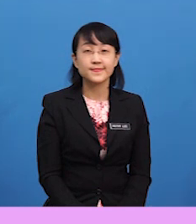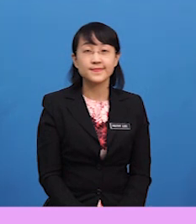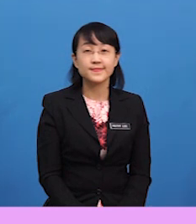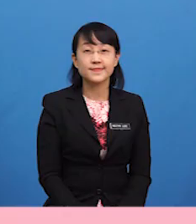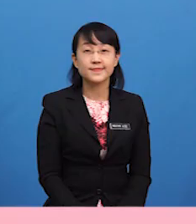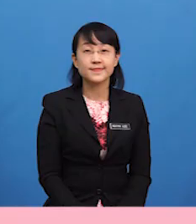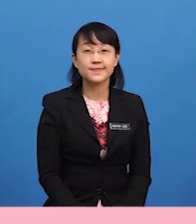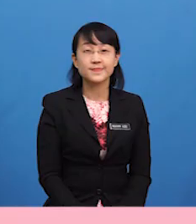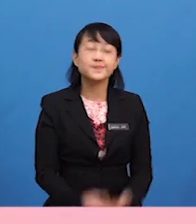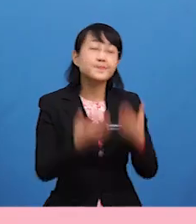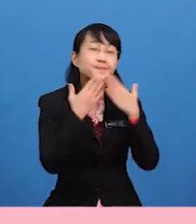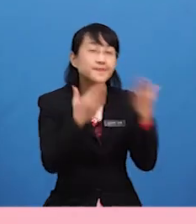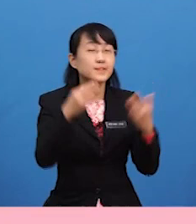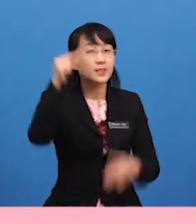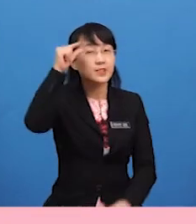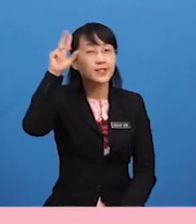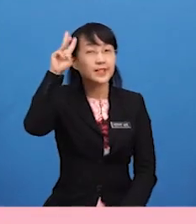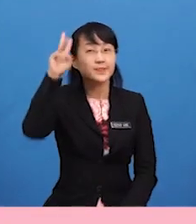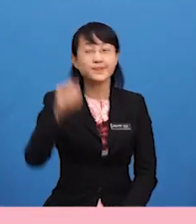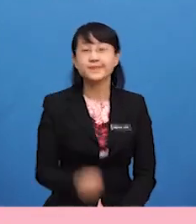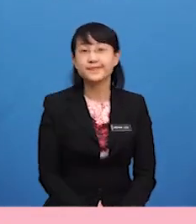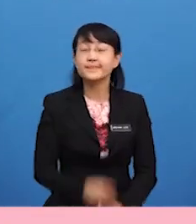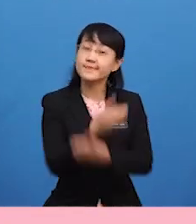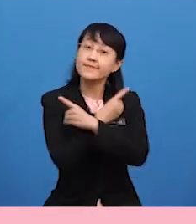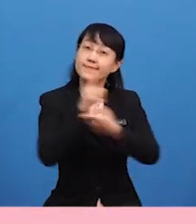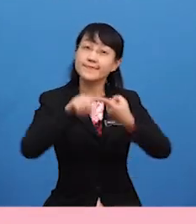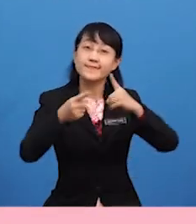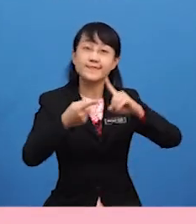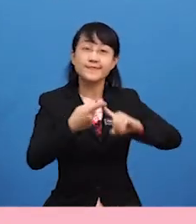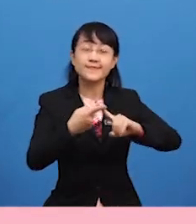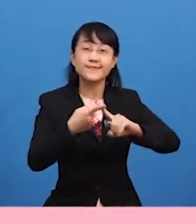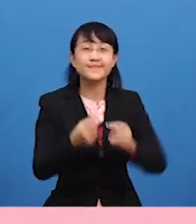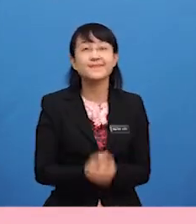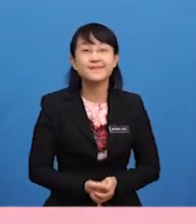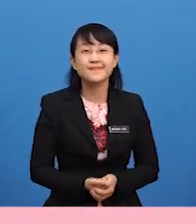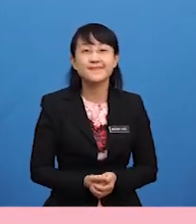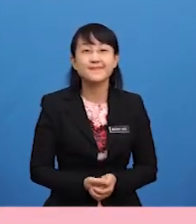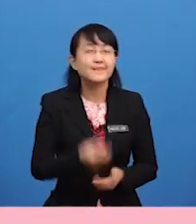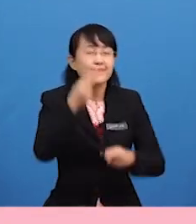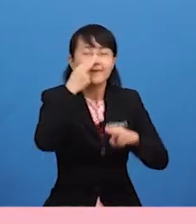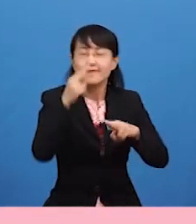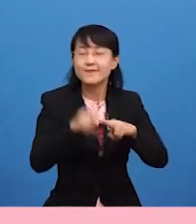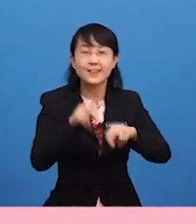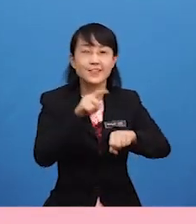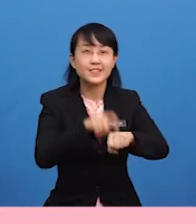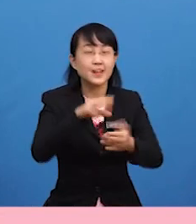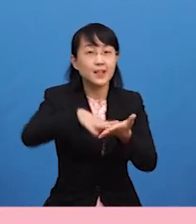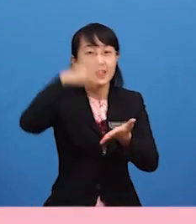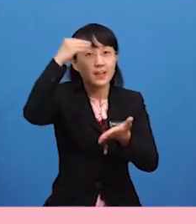day. Thank you, Grandwiz. Dear friends, it's been such a fun time learning with